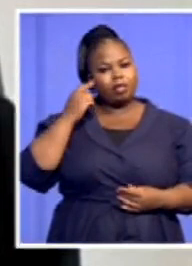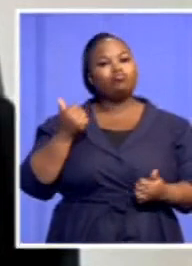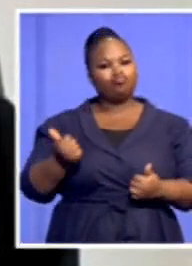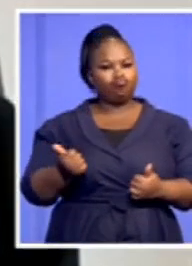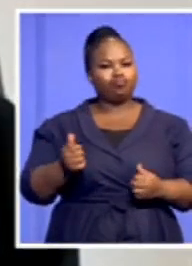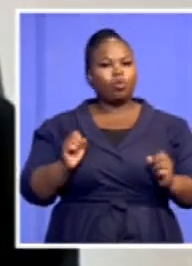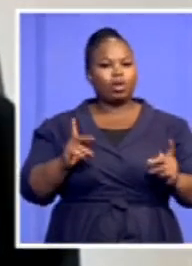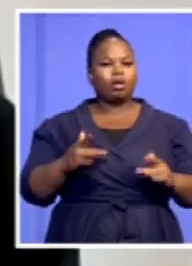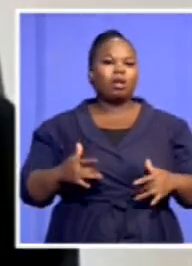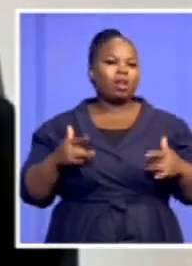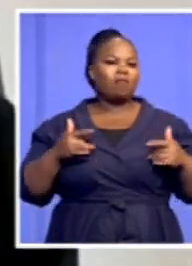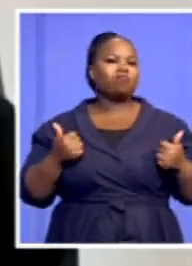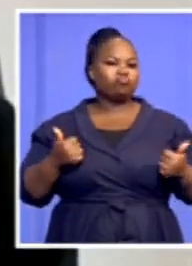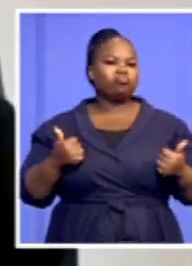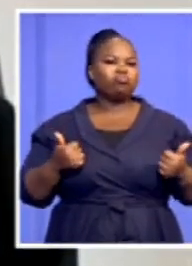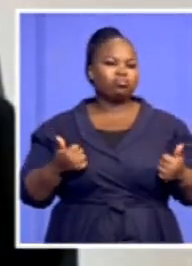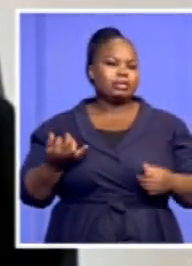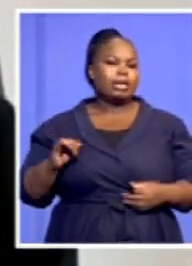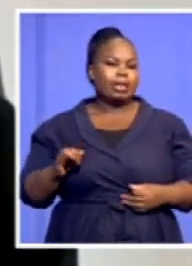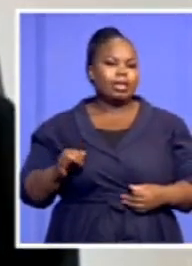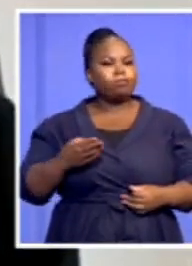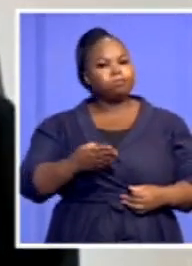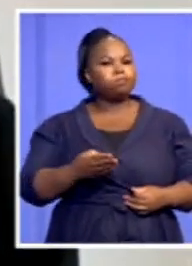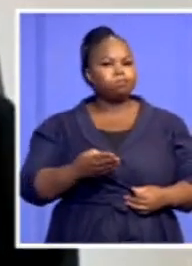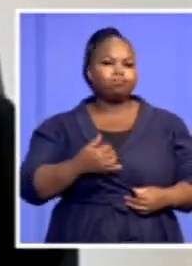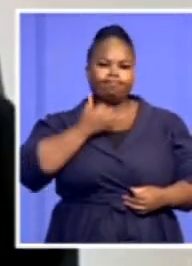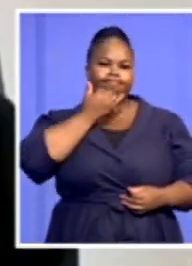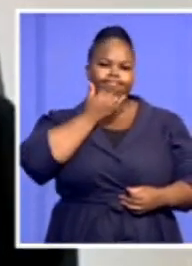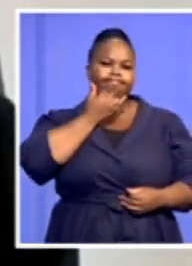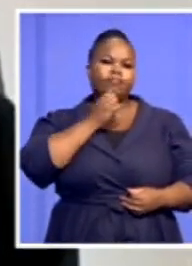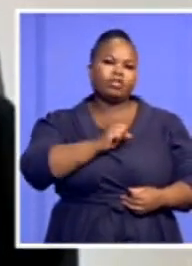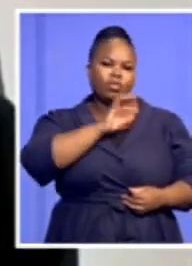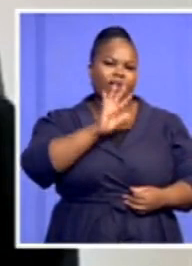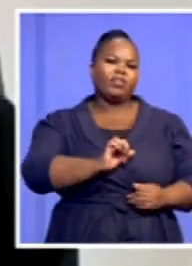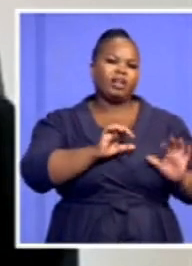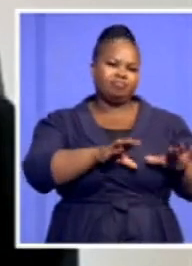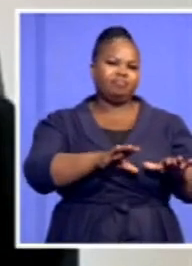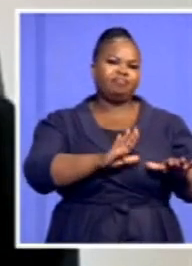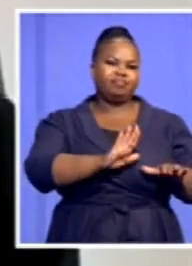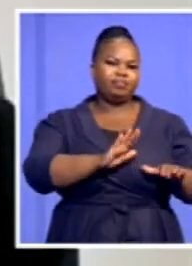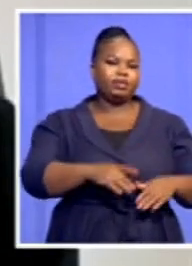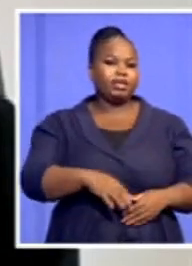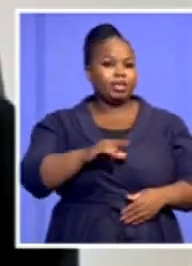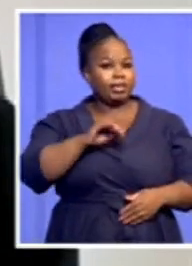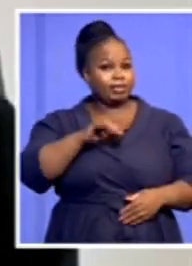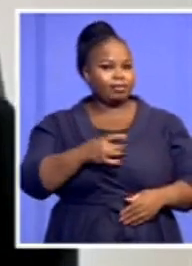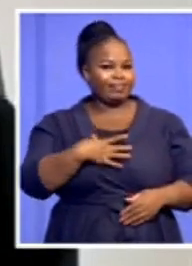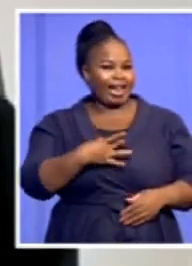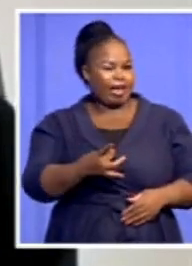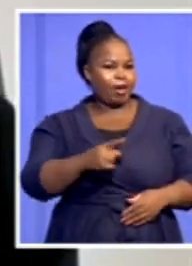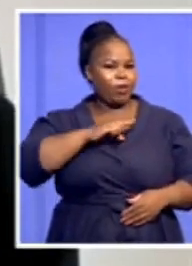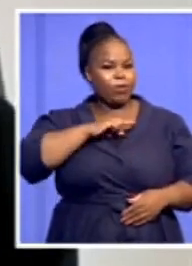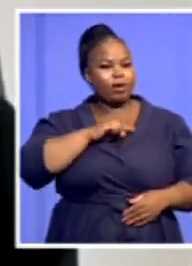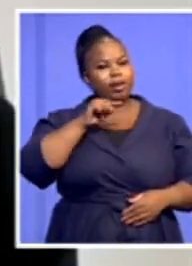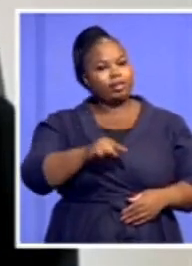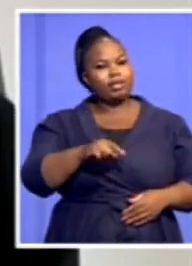themselves. They're finding happiness in South Africa, and Lindsay likes that she is in Lindani's home